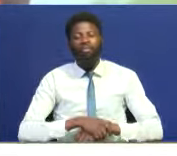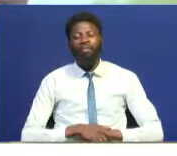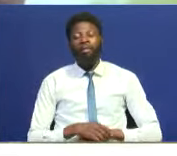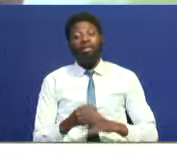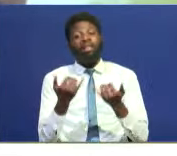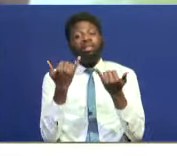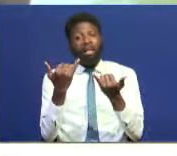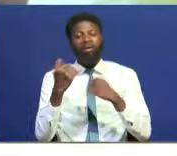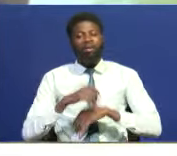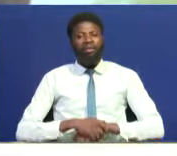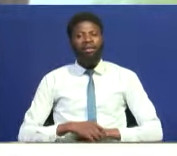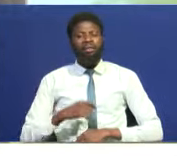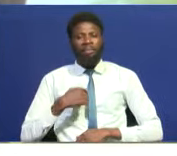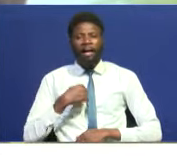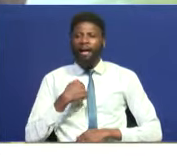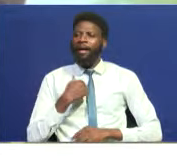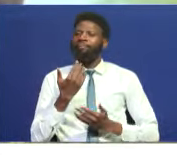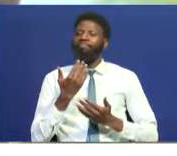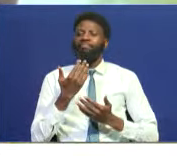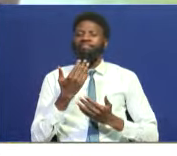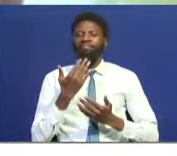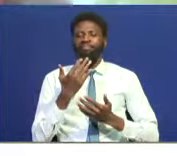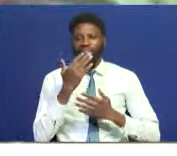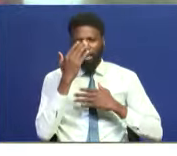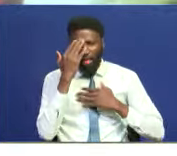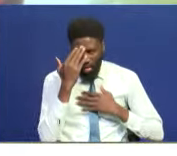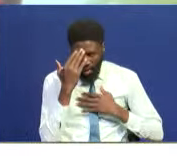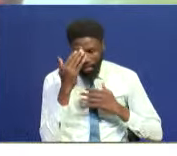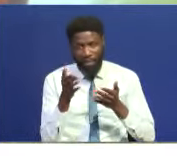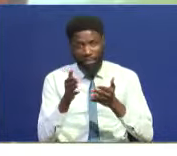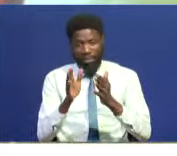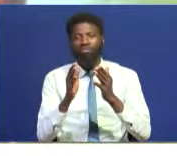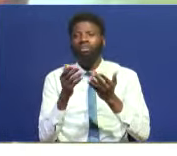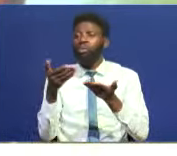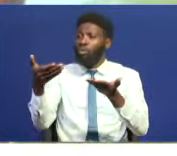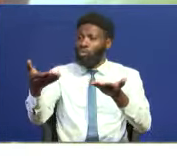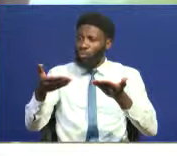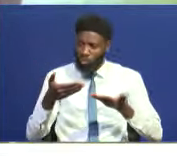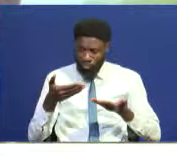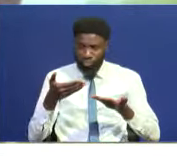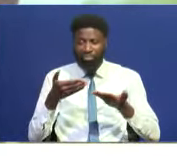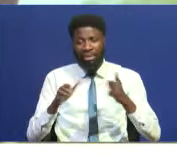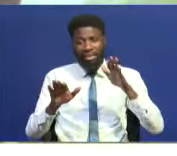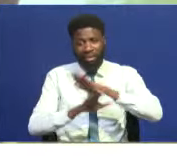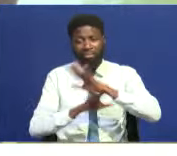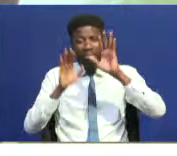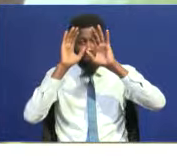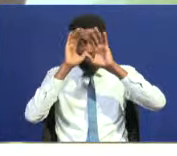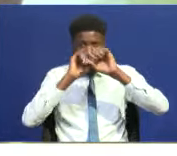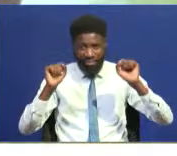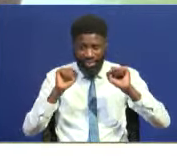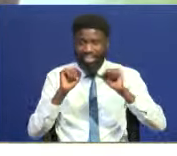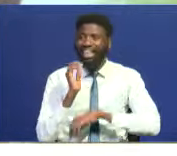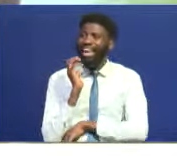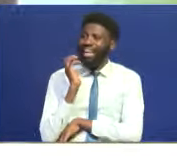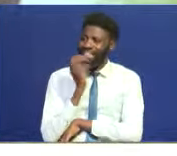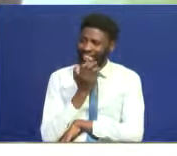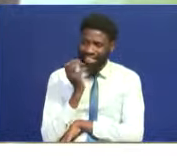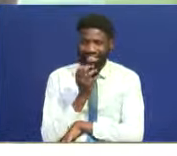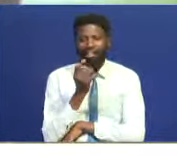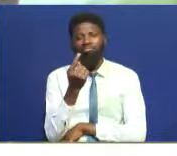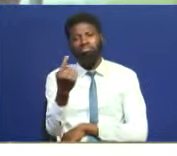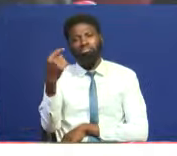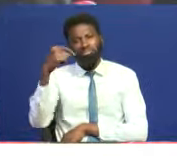is now my humble pleasure to welcome His Excellency Honorable Rigathi Gachagua, the Deputy President, to make